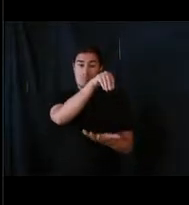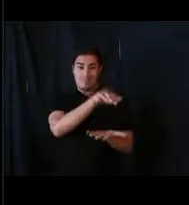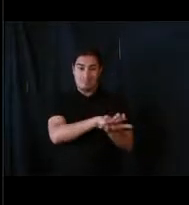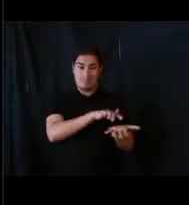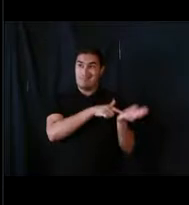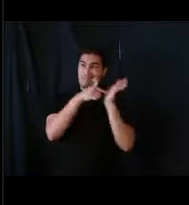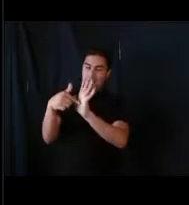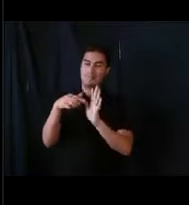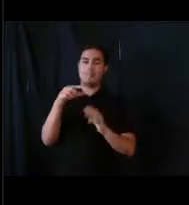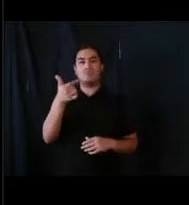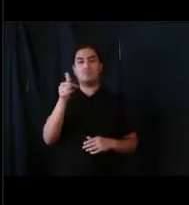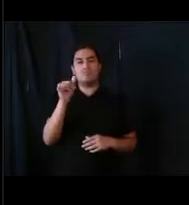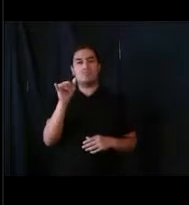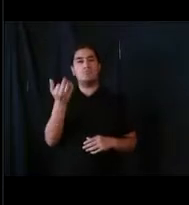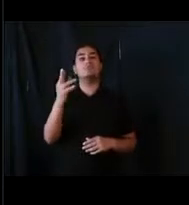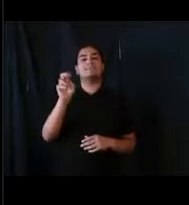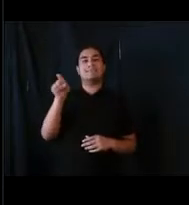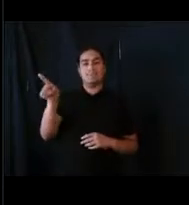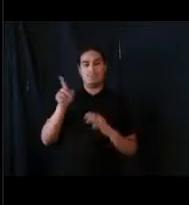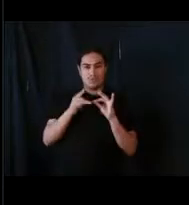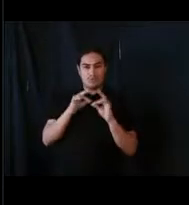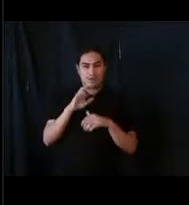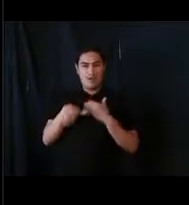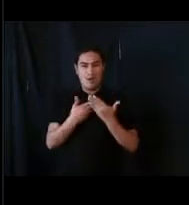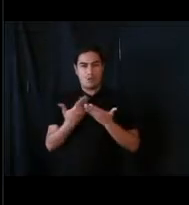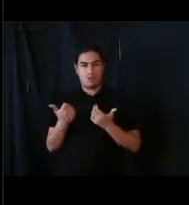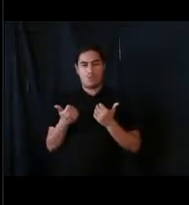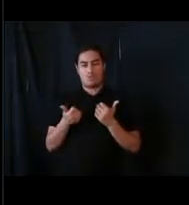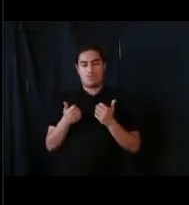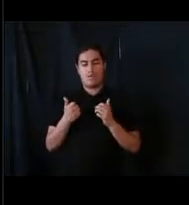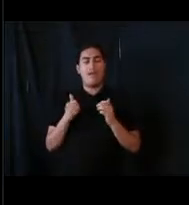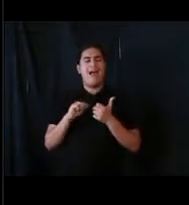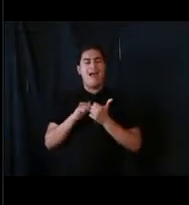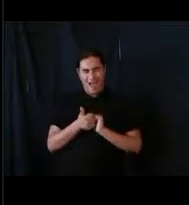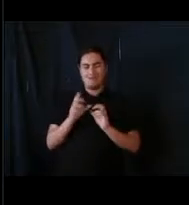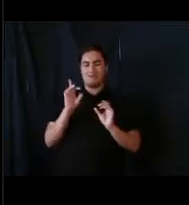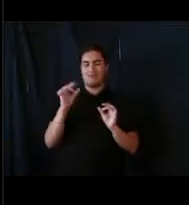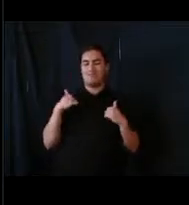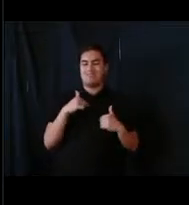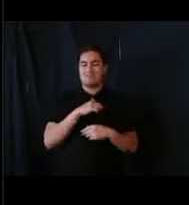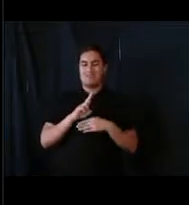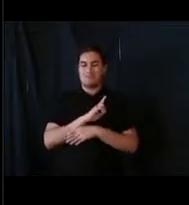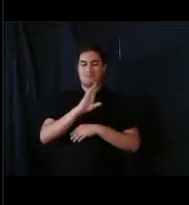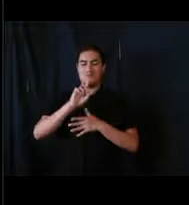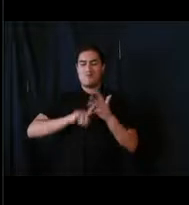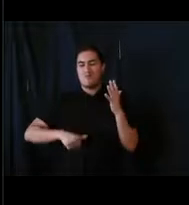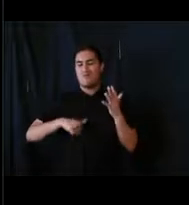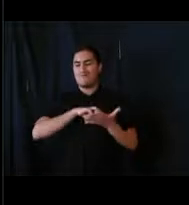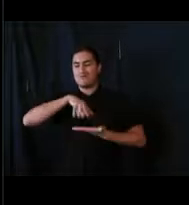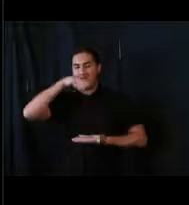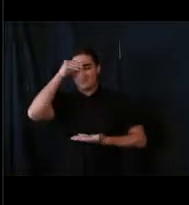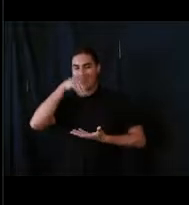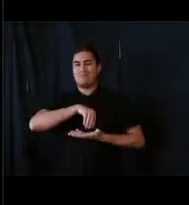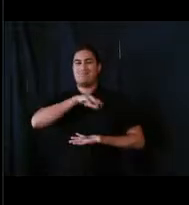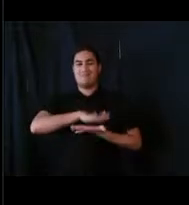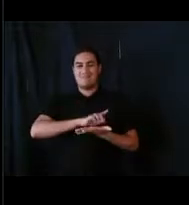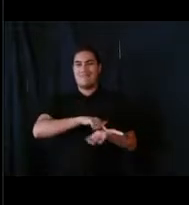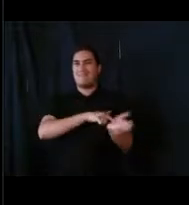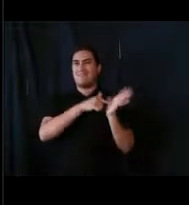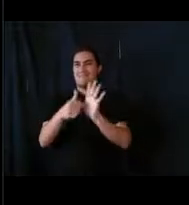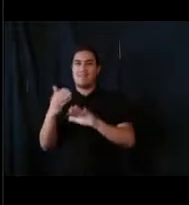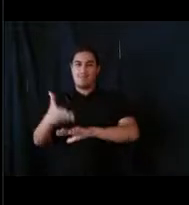as genie mentioned you know how do we take what we learn and improve when we do this in the future i mean one of the things we heard a